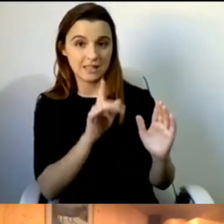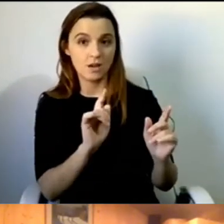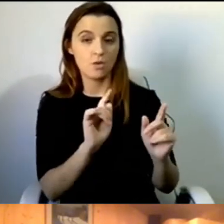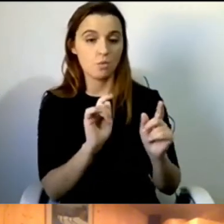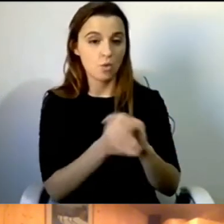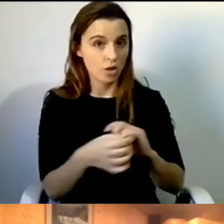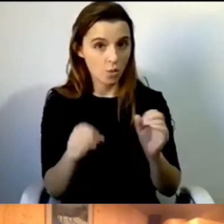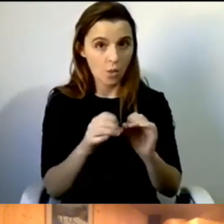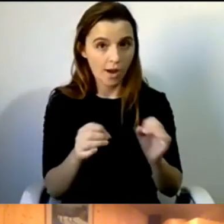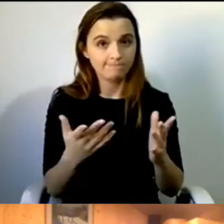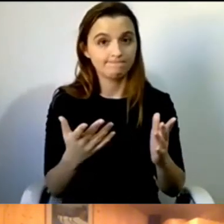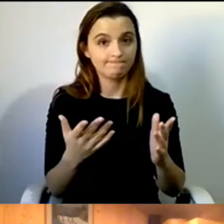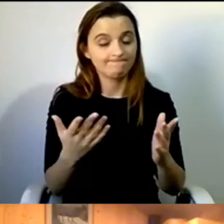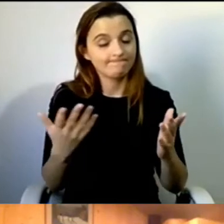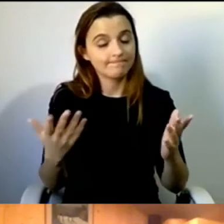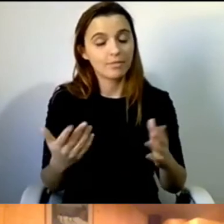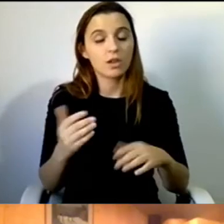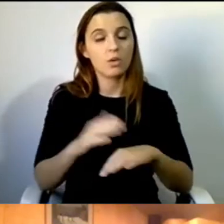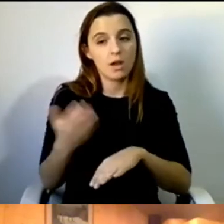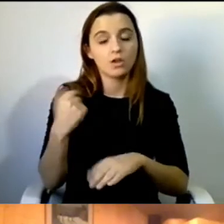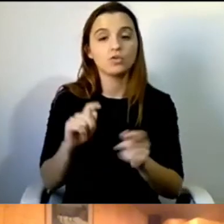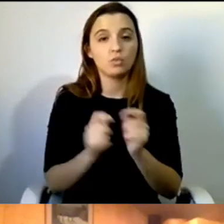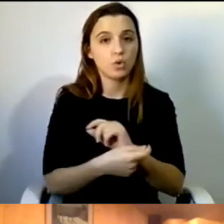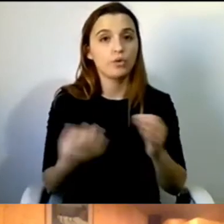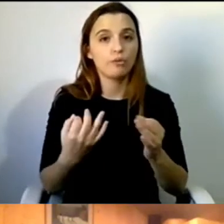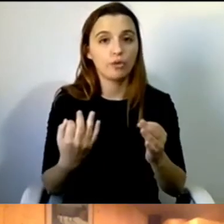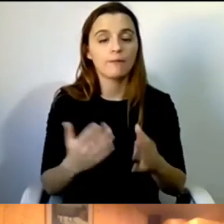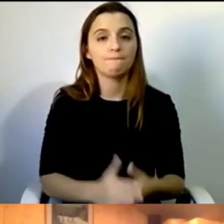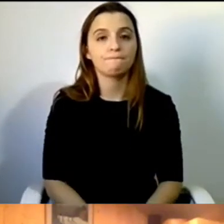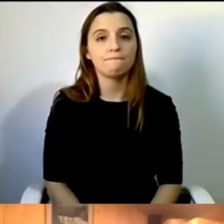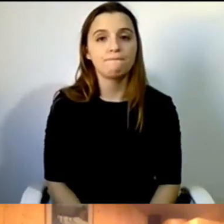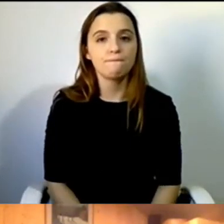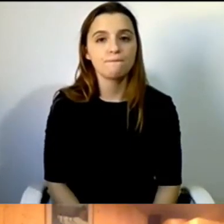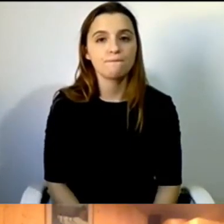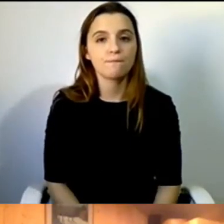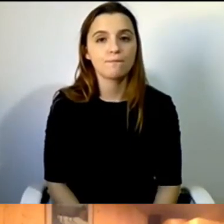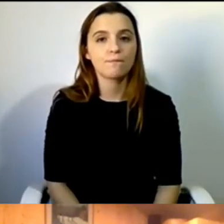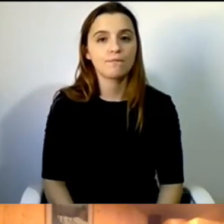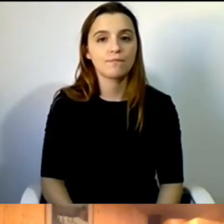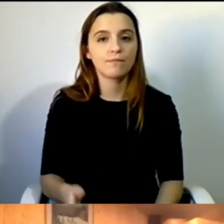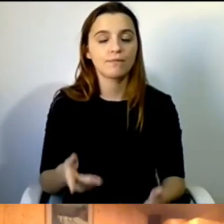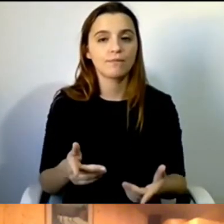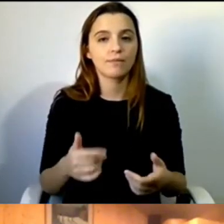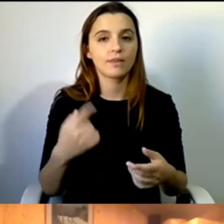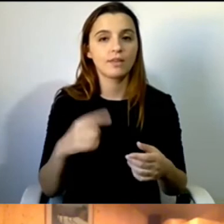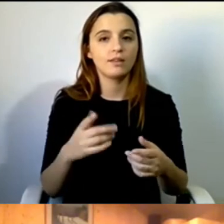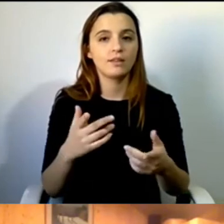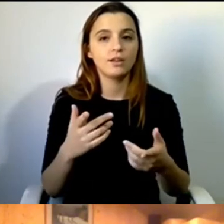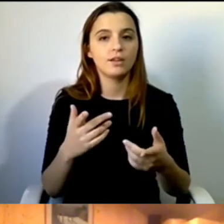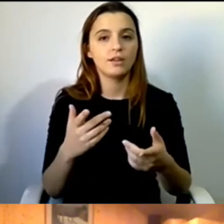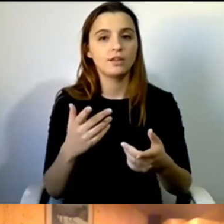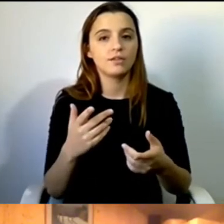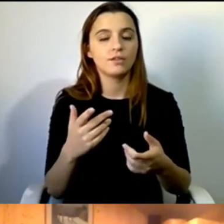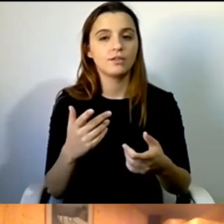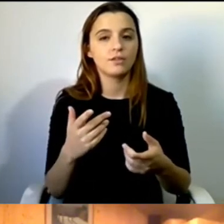this interpretation is the social insurance agency, who is supposed to be the